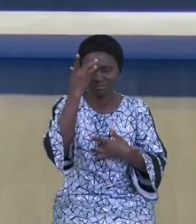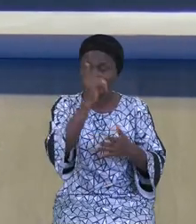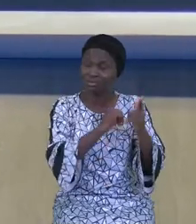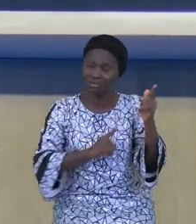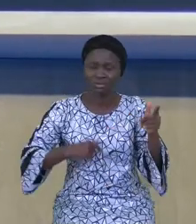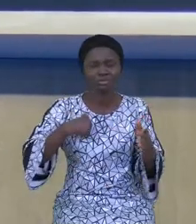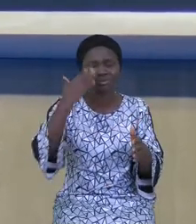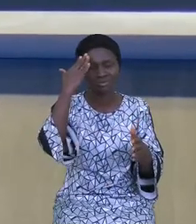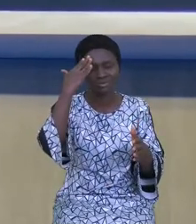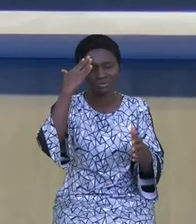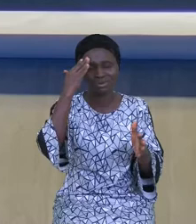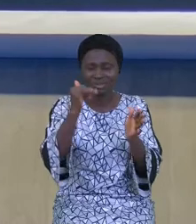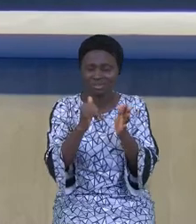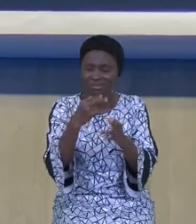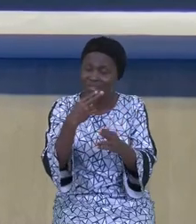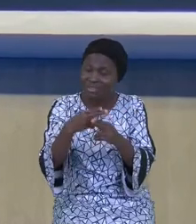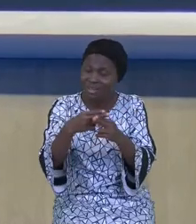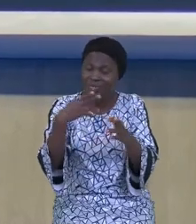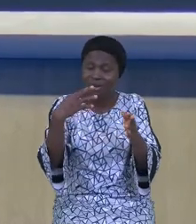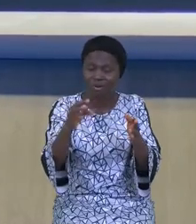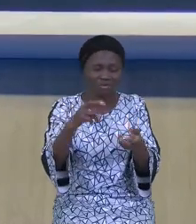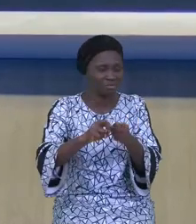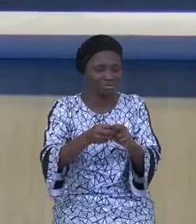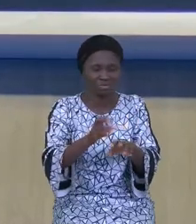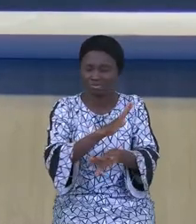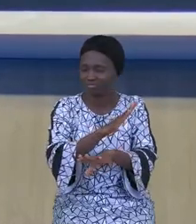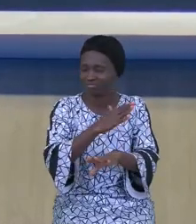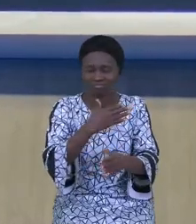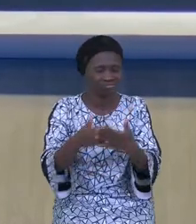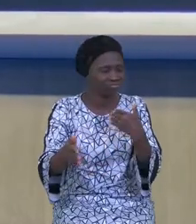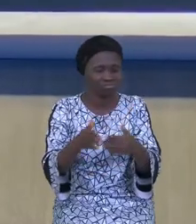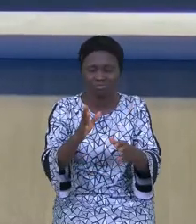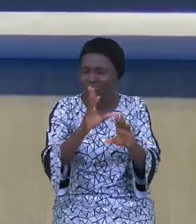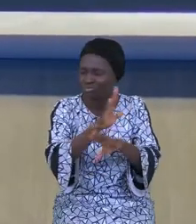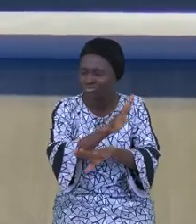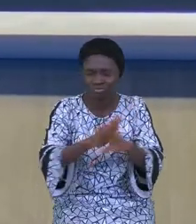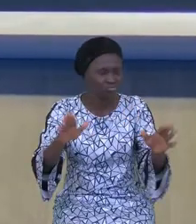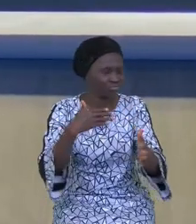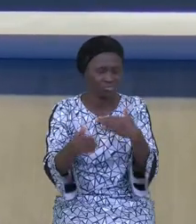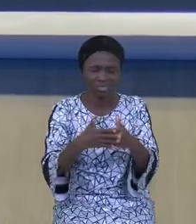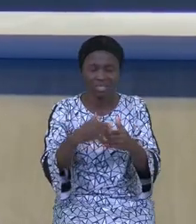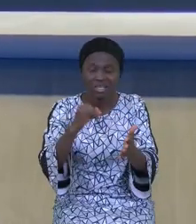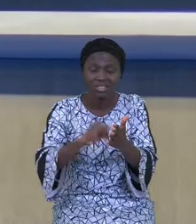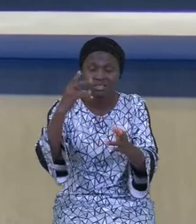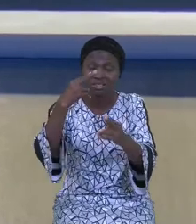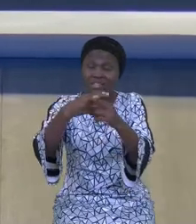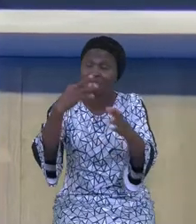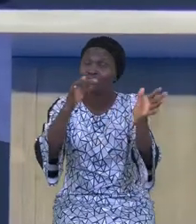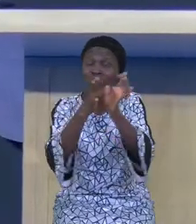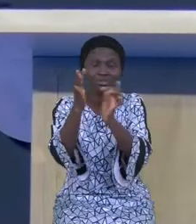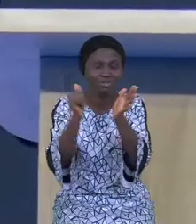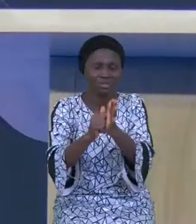know the name of the problem doesn't matter. It's the name of Jesus that matters. And